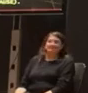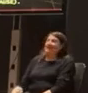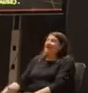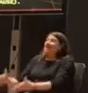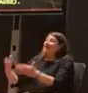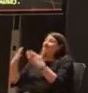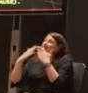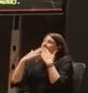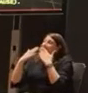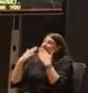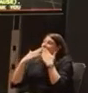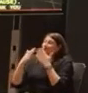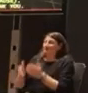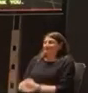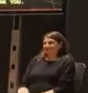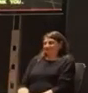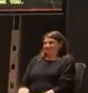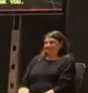Thank you.